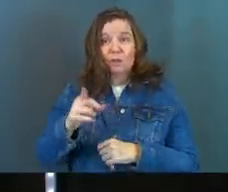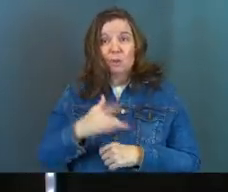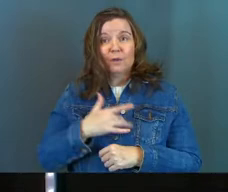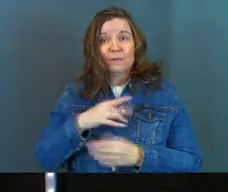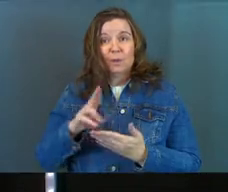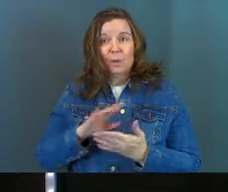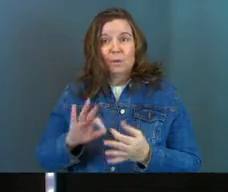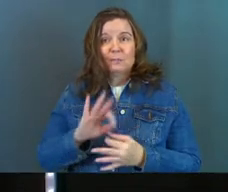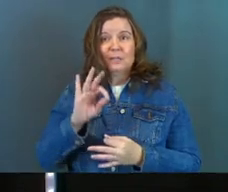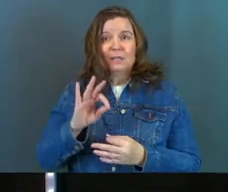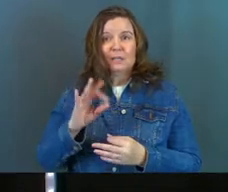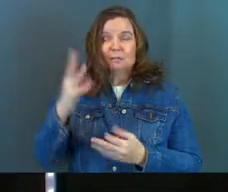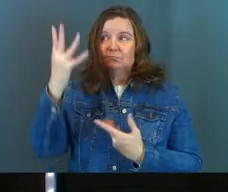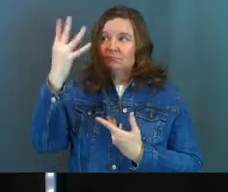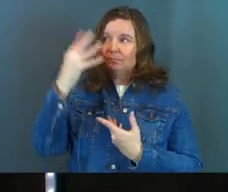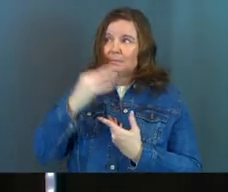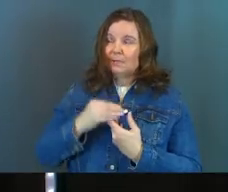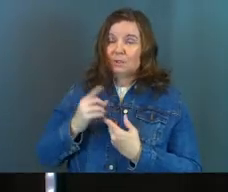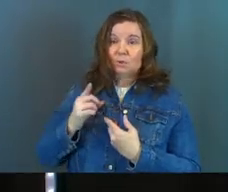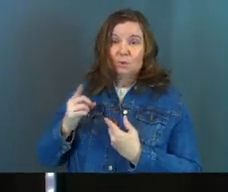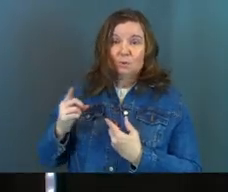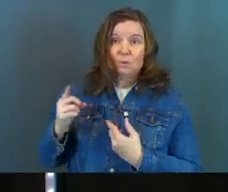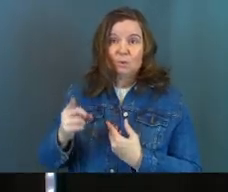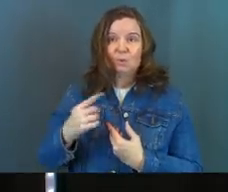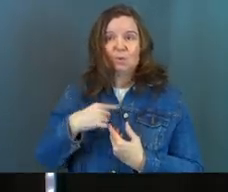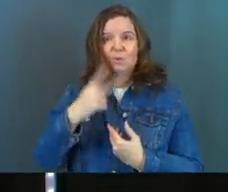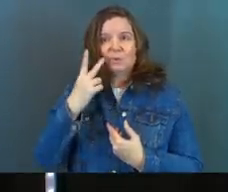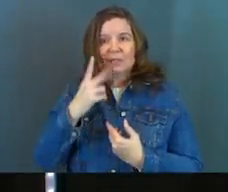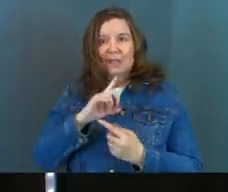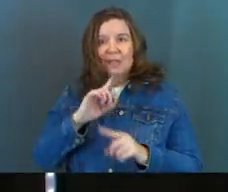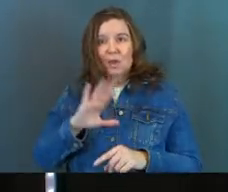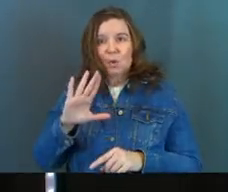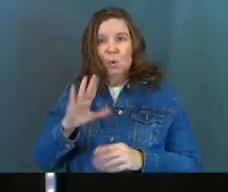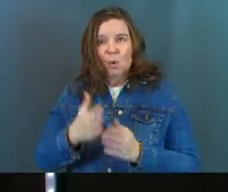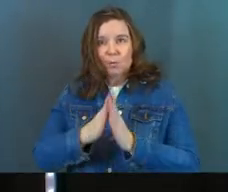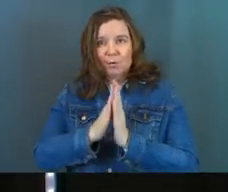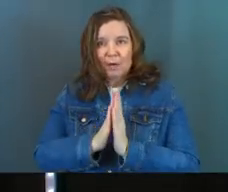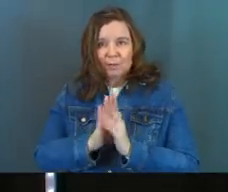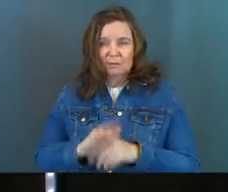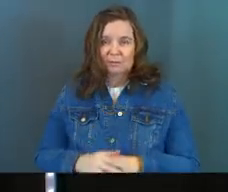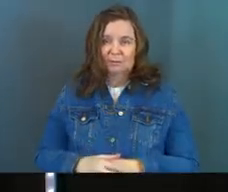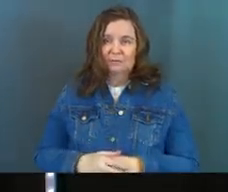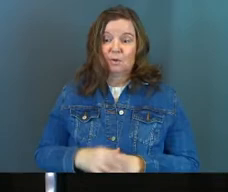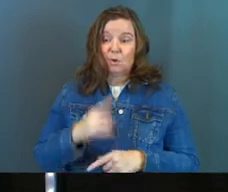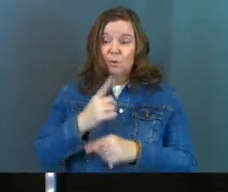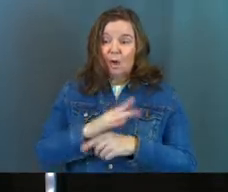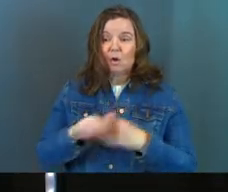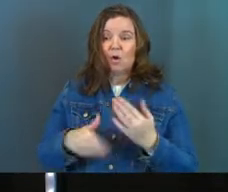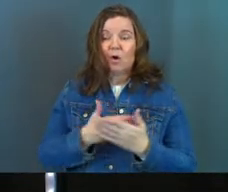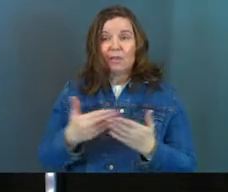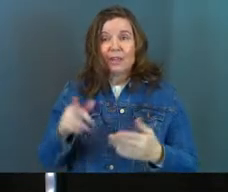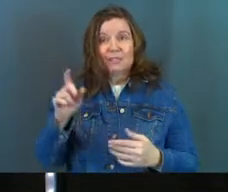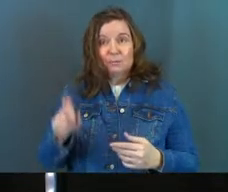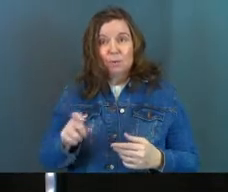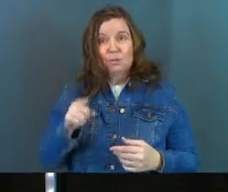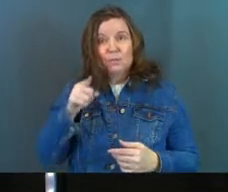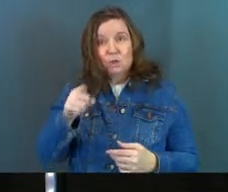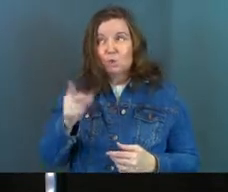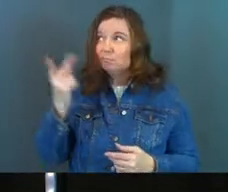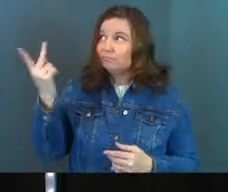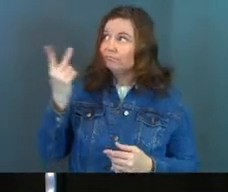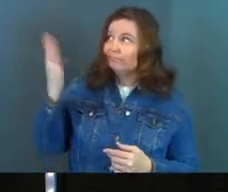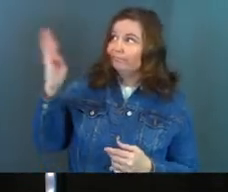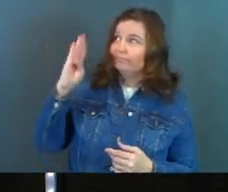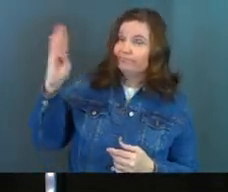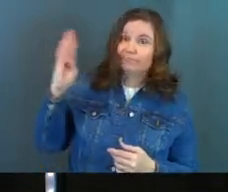you'll feel the Holy Spirit speak to you. You'll see him answer your prayers, right? Like, all that's supposed to be you and